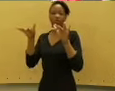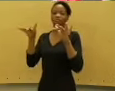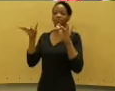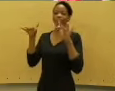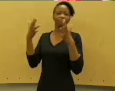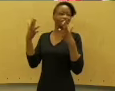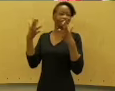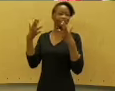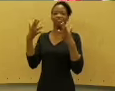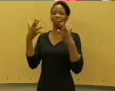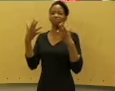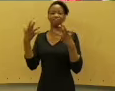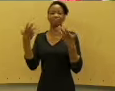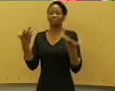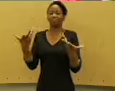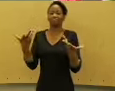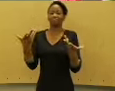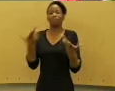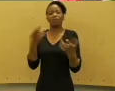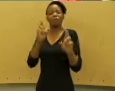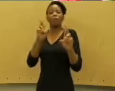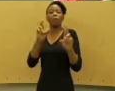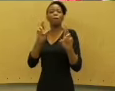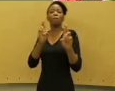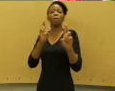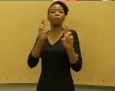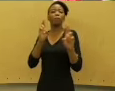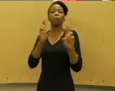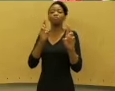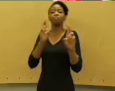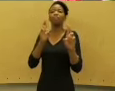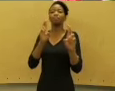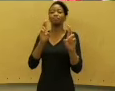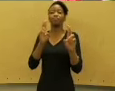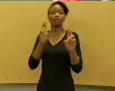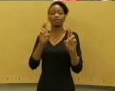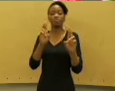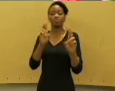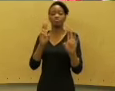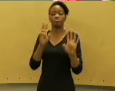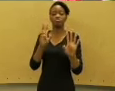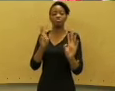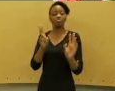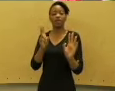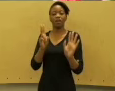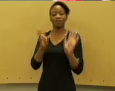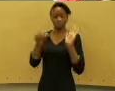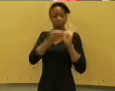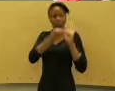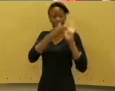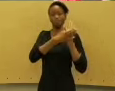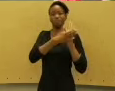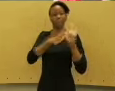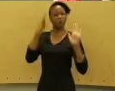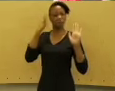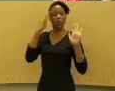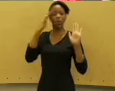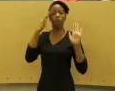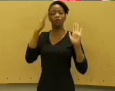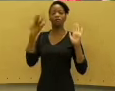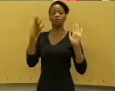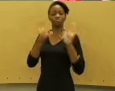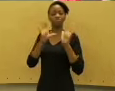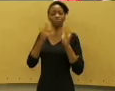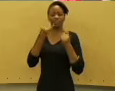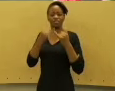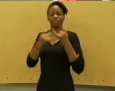abled bodies. What is it that you hope that can be a standard norm that we would have realized about our